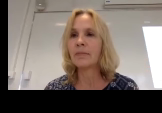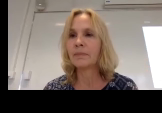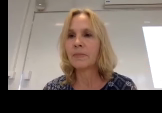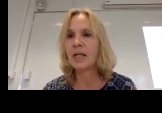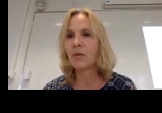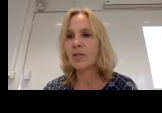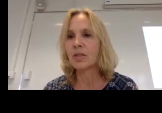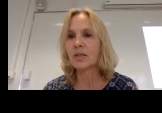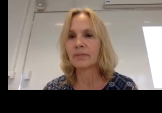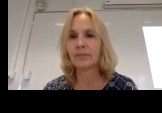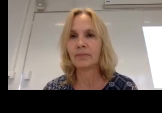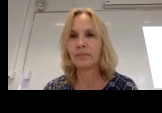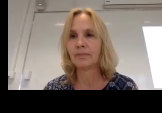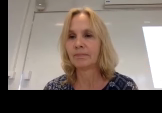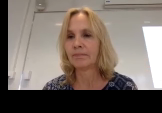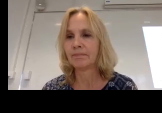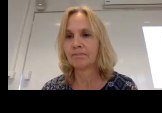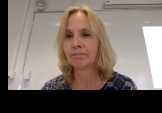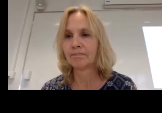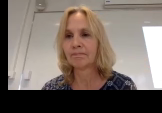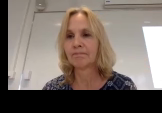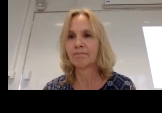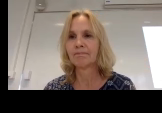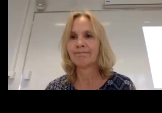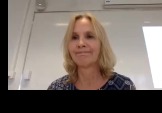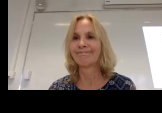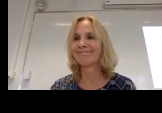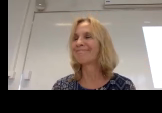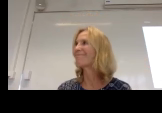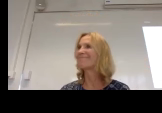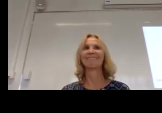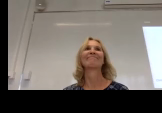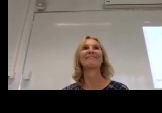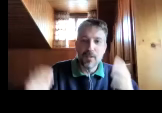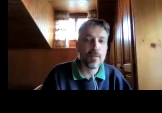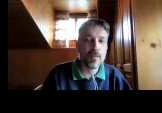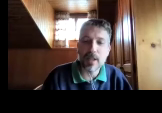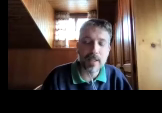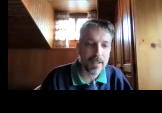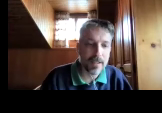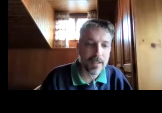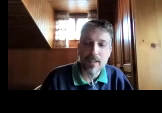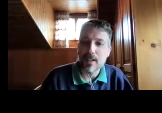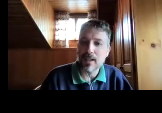will take questions. Thank you very much, Karen.